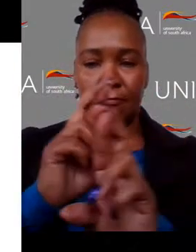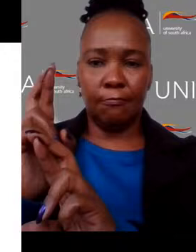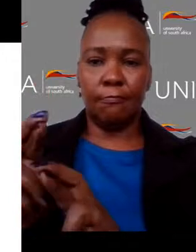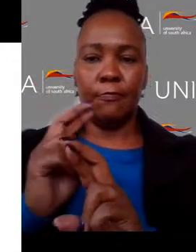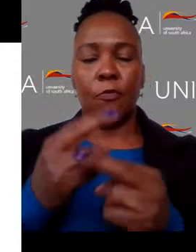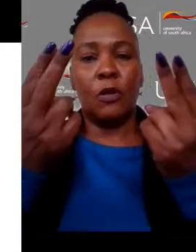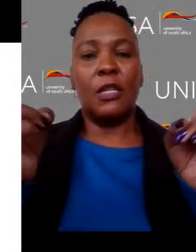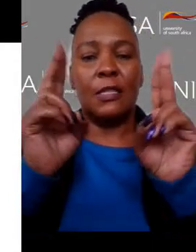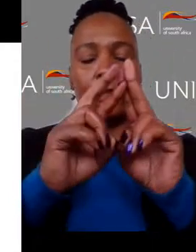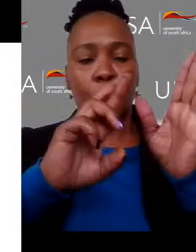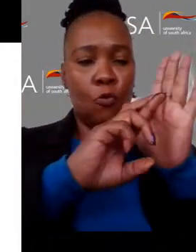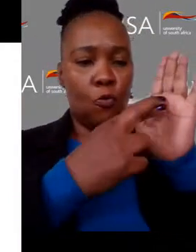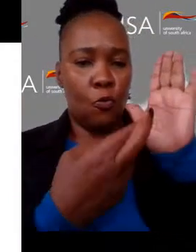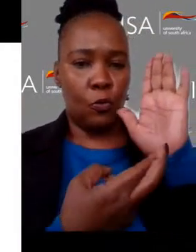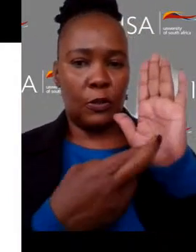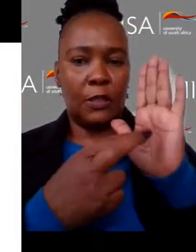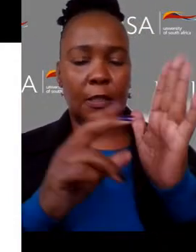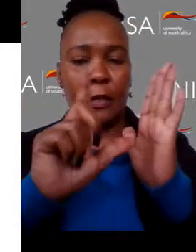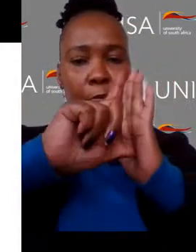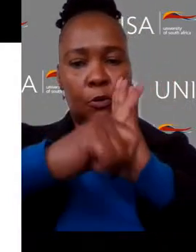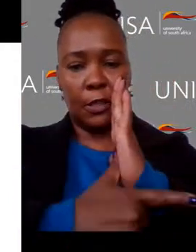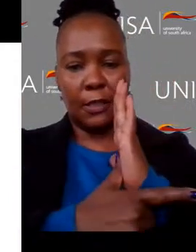rules and policies.